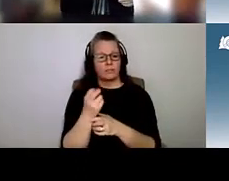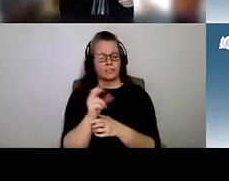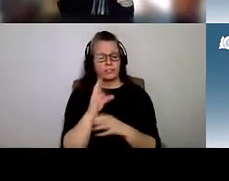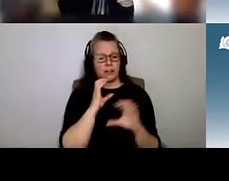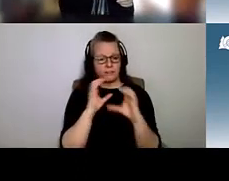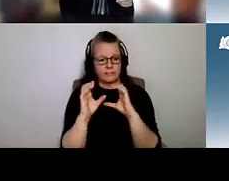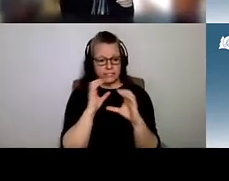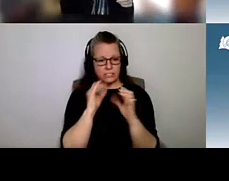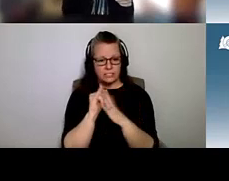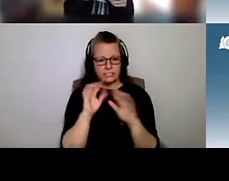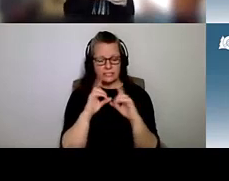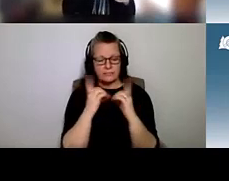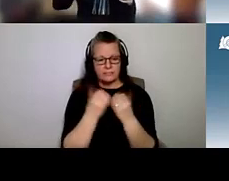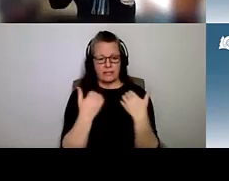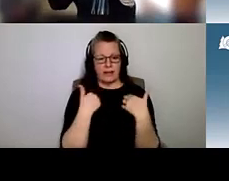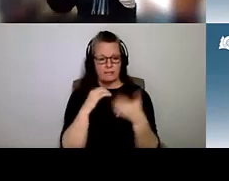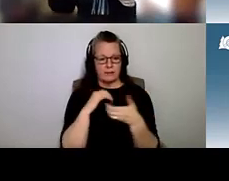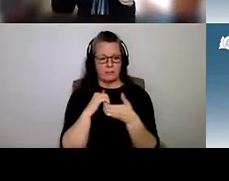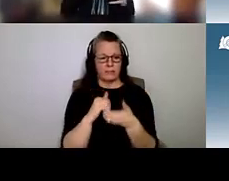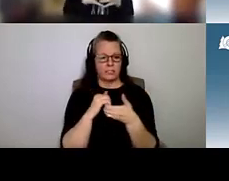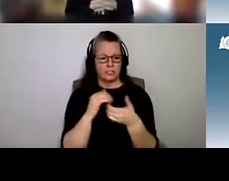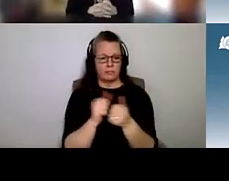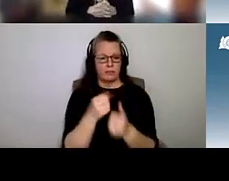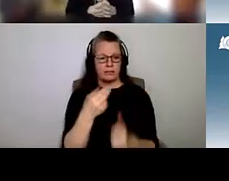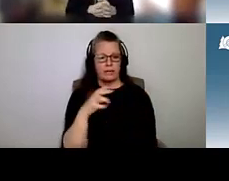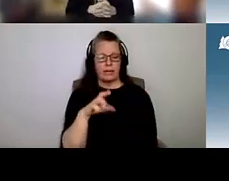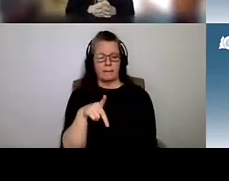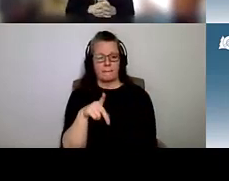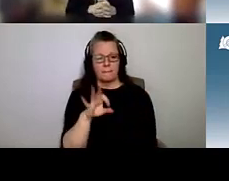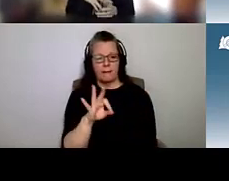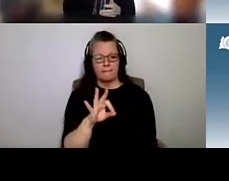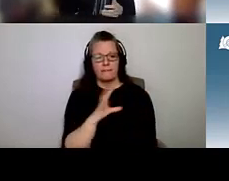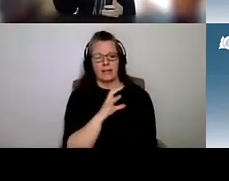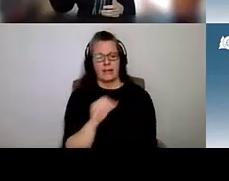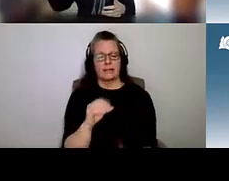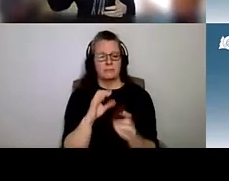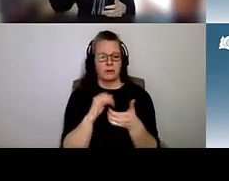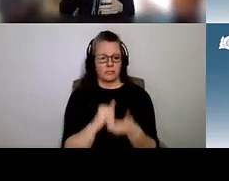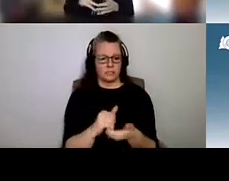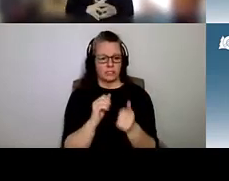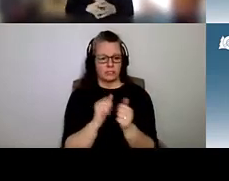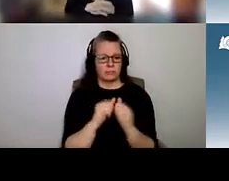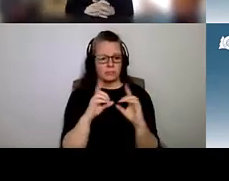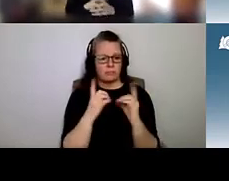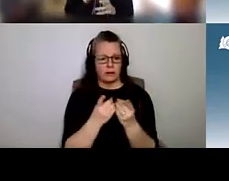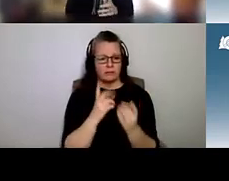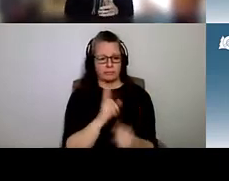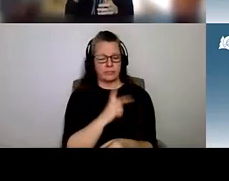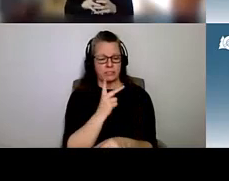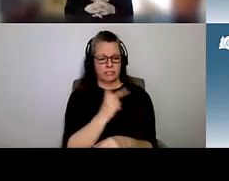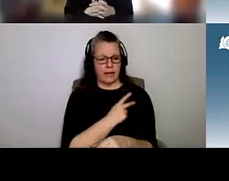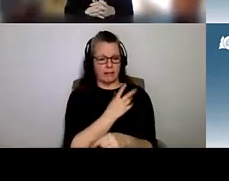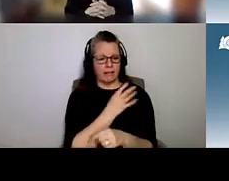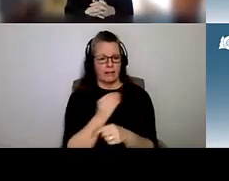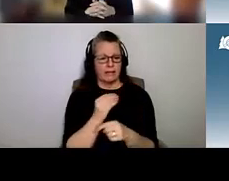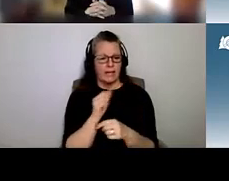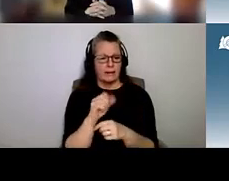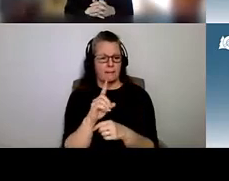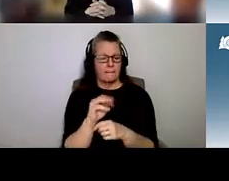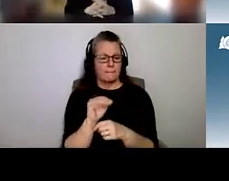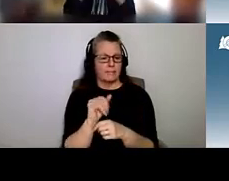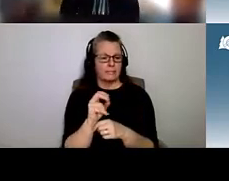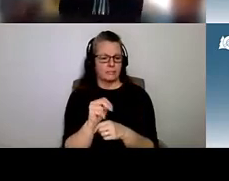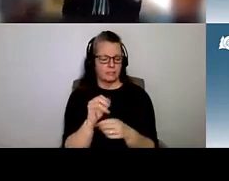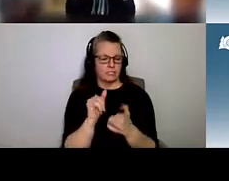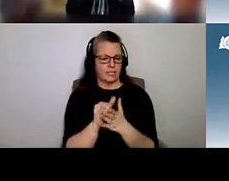in partnership with HCPF, in partnership with the Department of Personnel and Administration, which administers our state employee